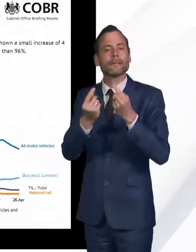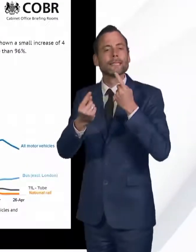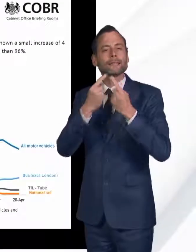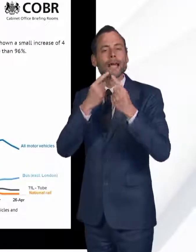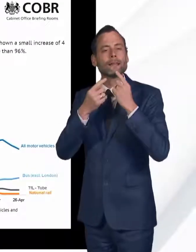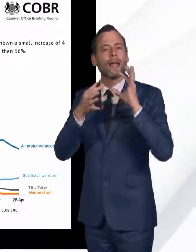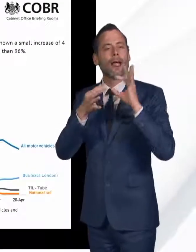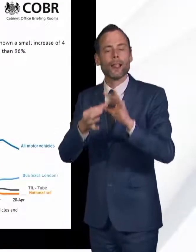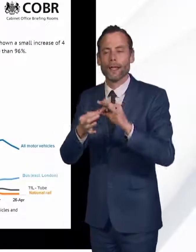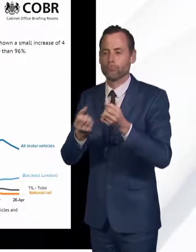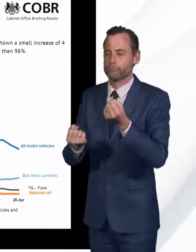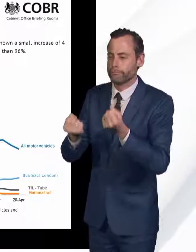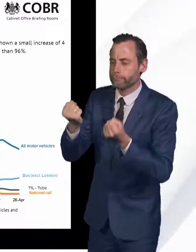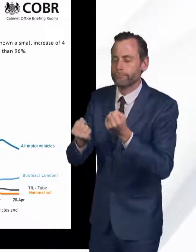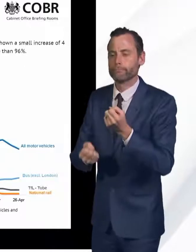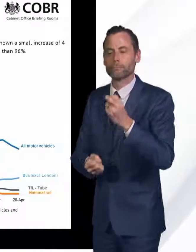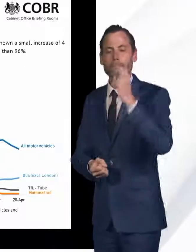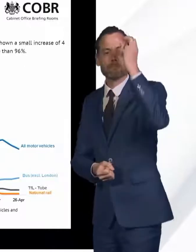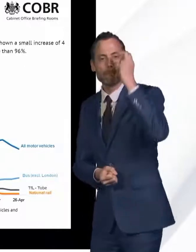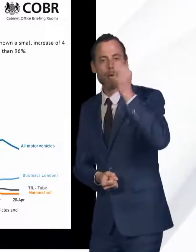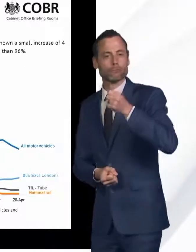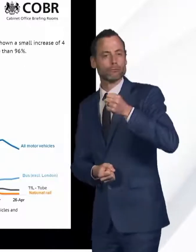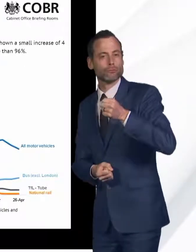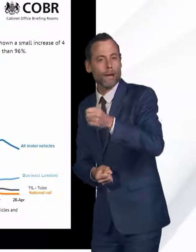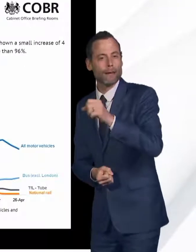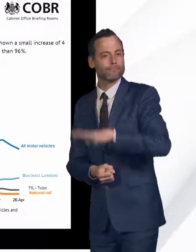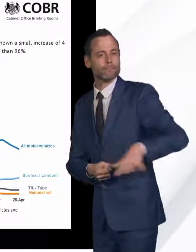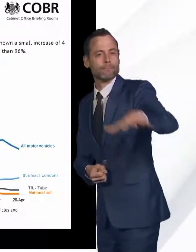transport use and how it has changed across Great